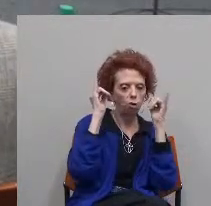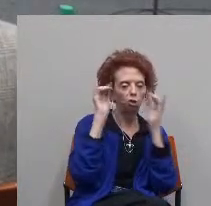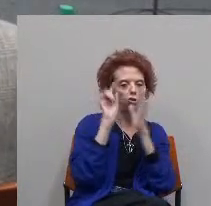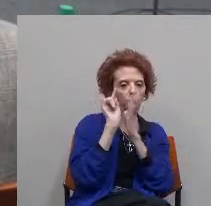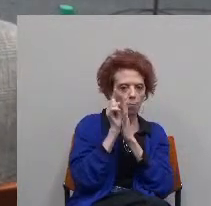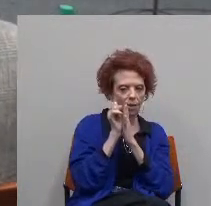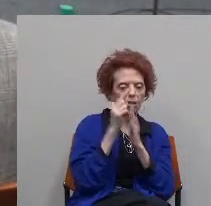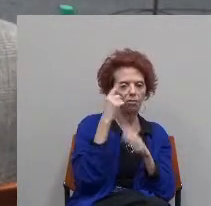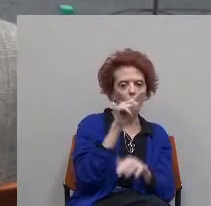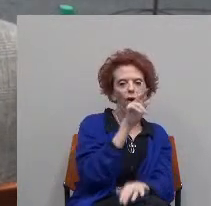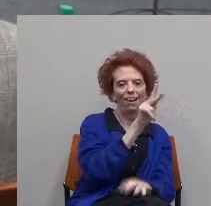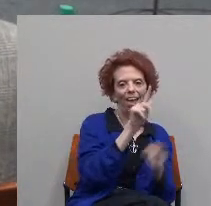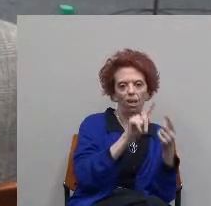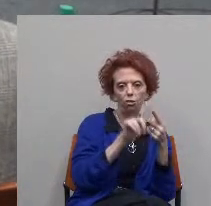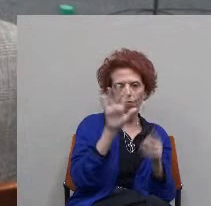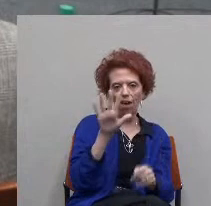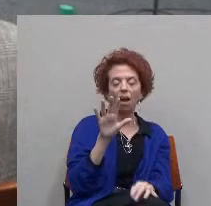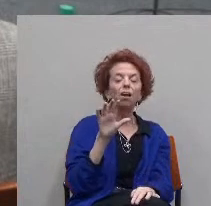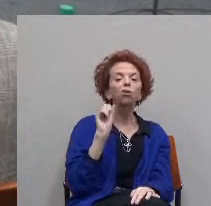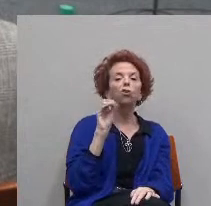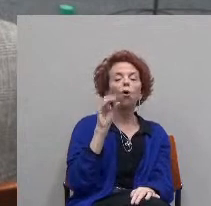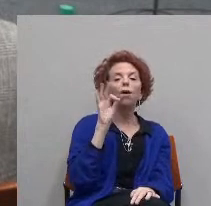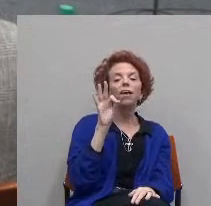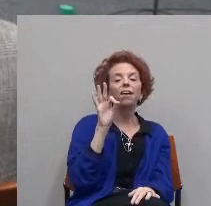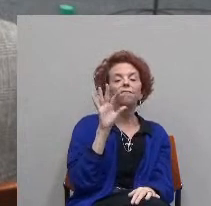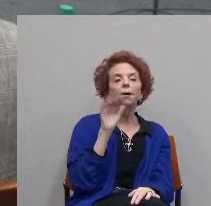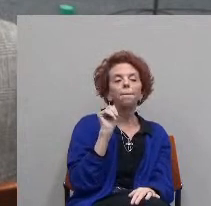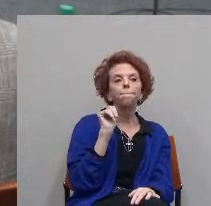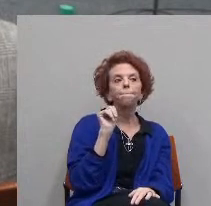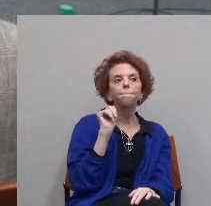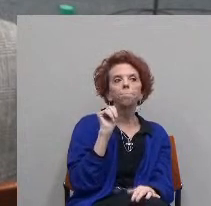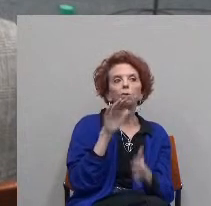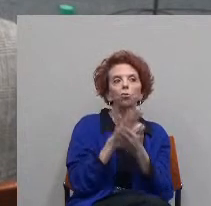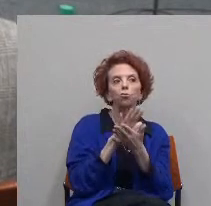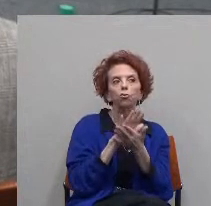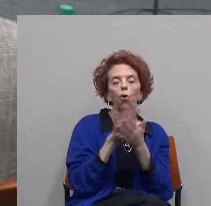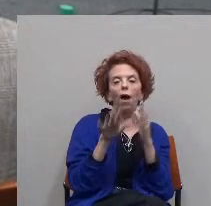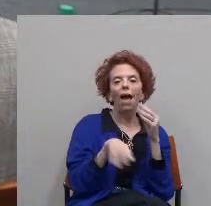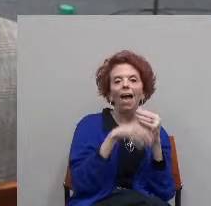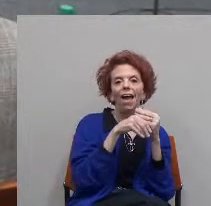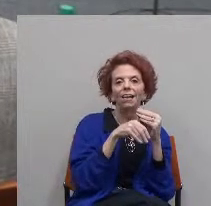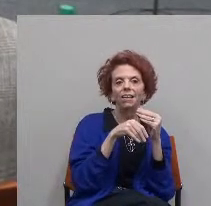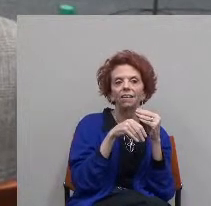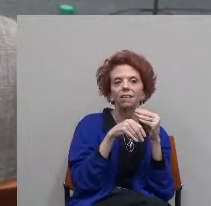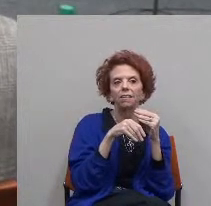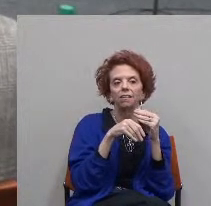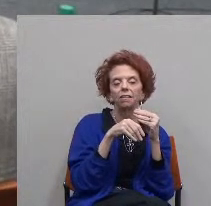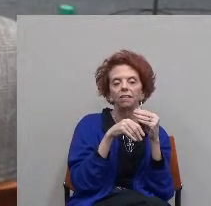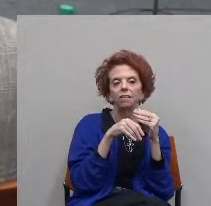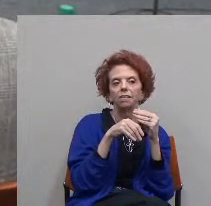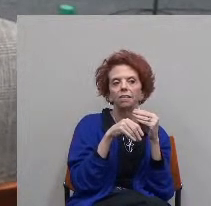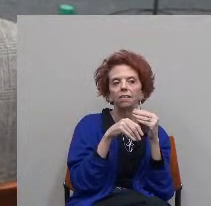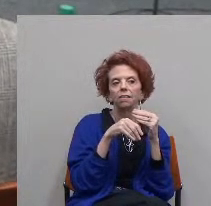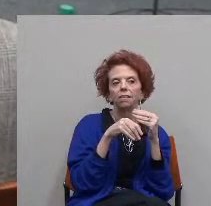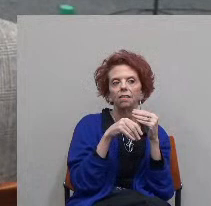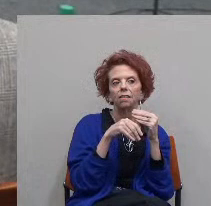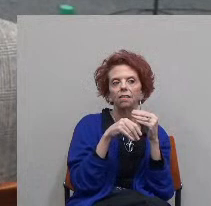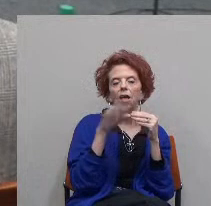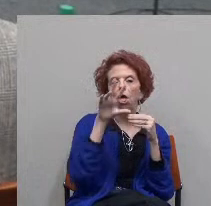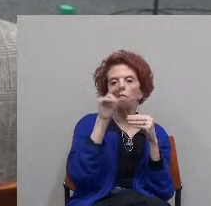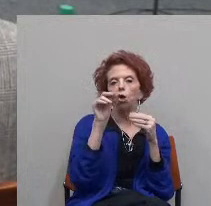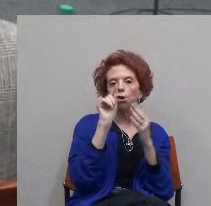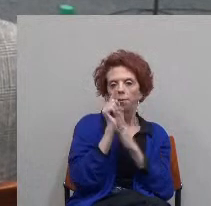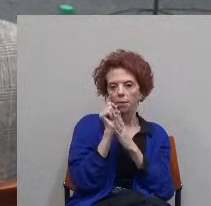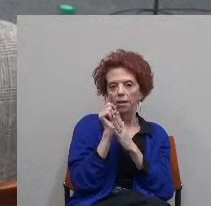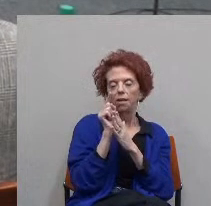instructional. So if you had the school elected to have a 30-minute recess, 15 minutes of it could be applied as instructional, if you